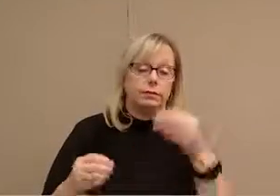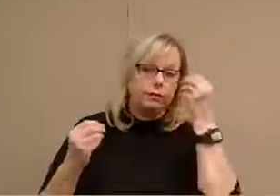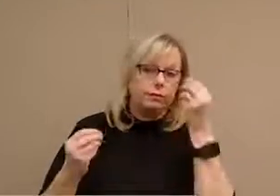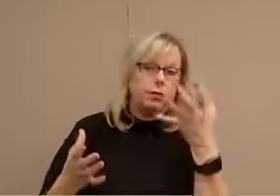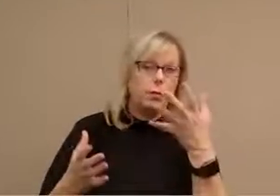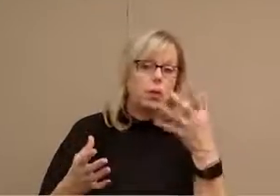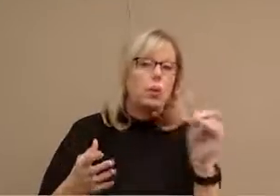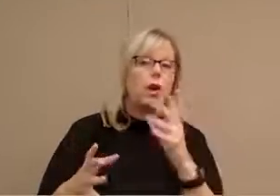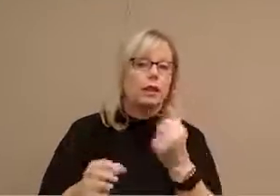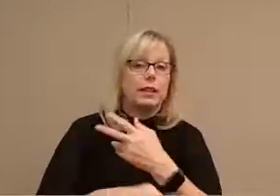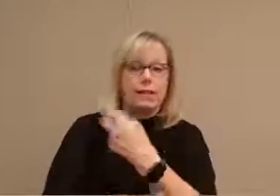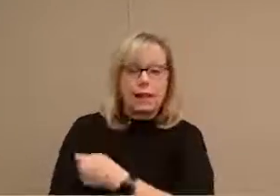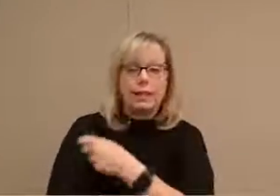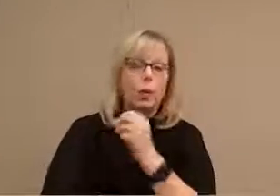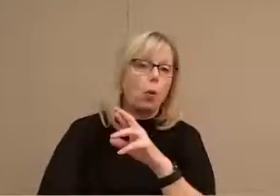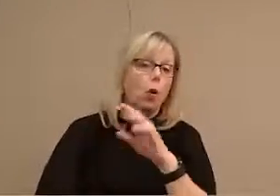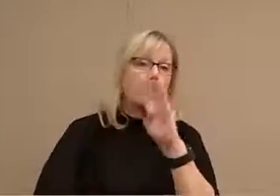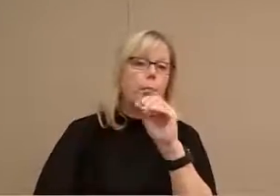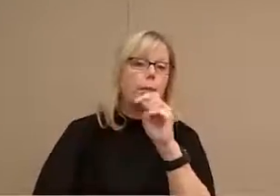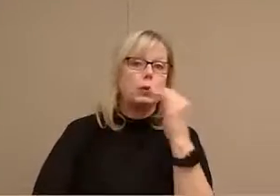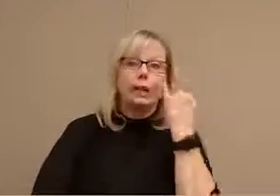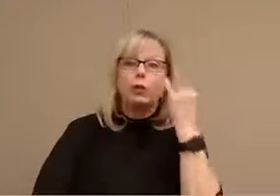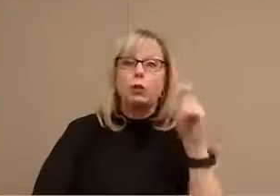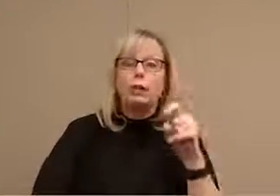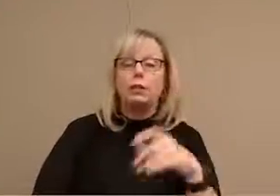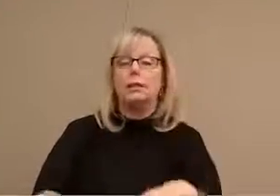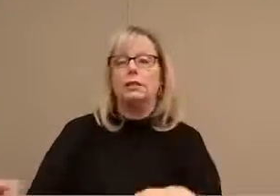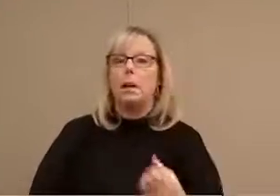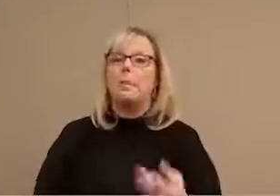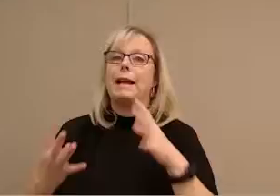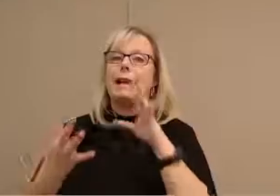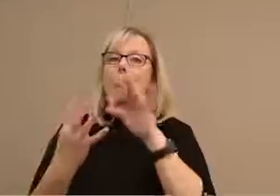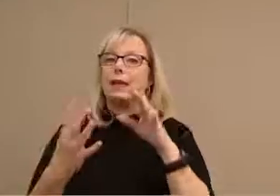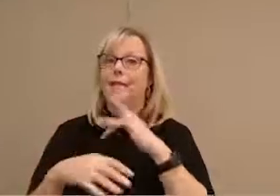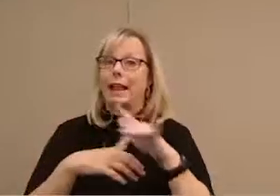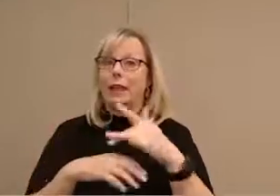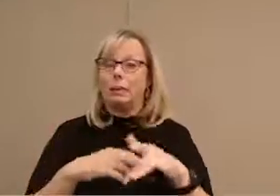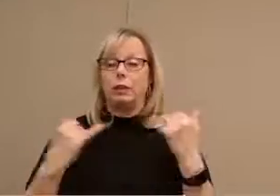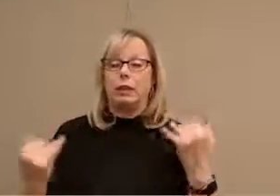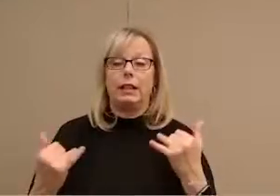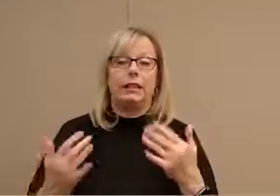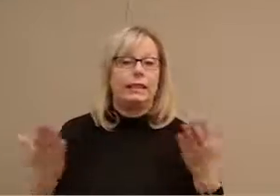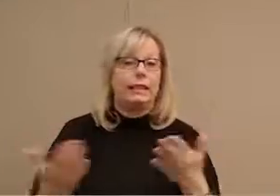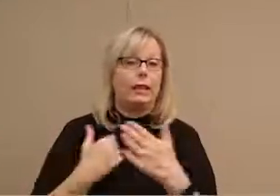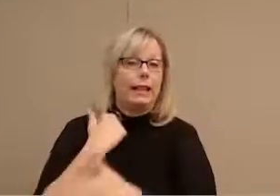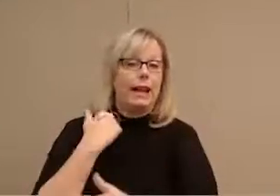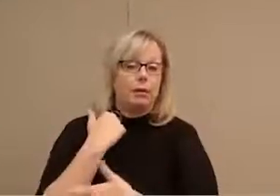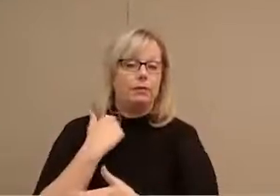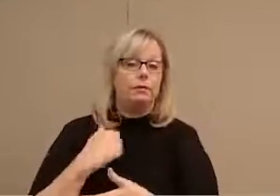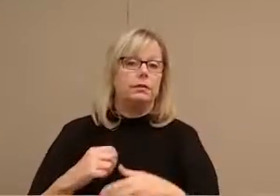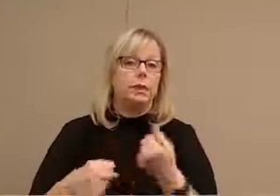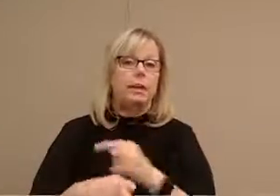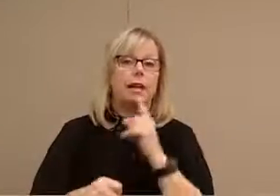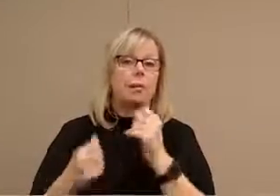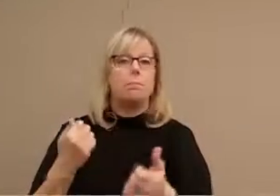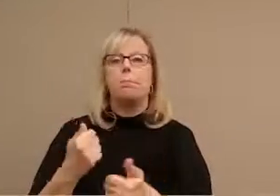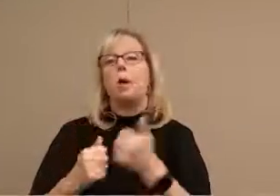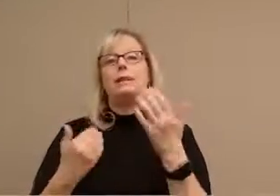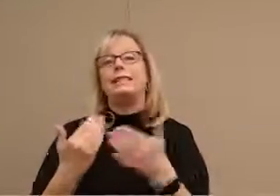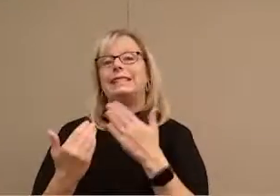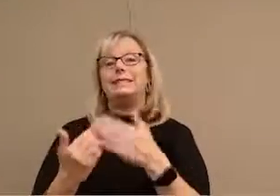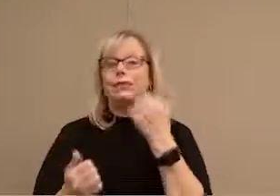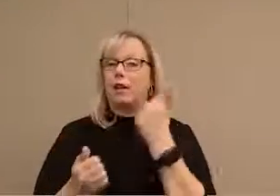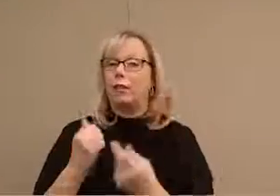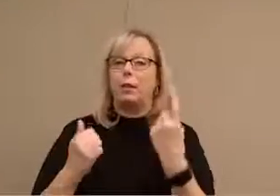get vaccine or booster if it's needed. Absolutely, many options available here in the county to make it the most convenient for